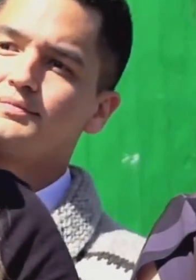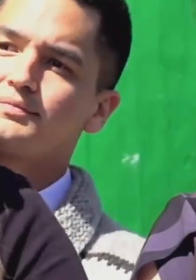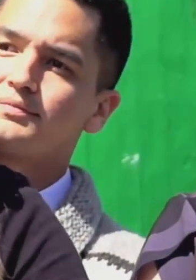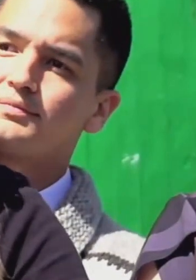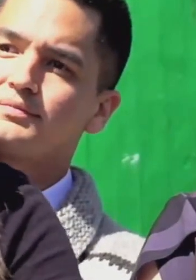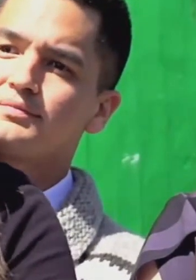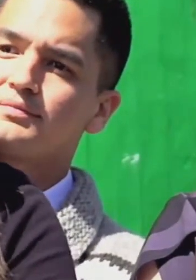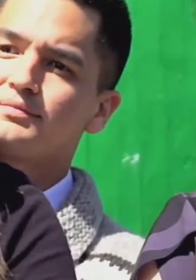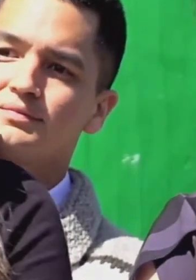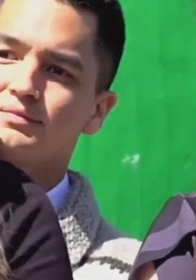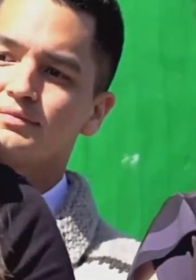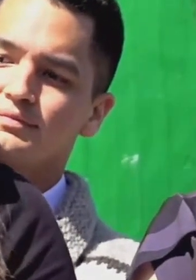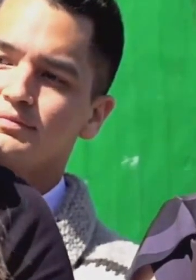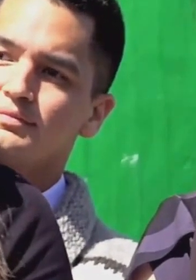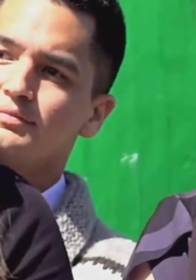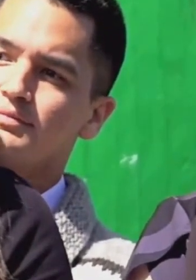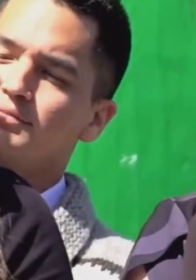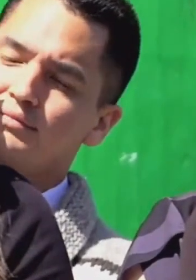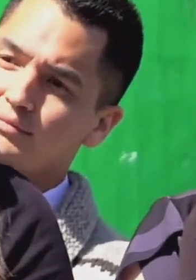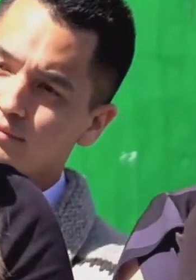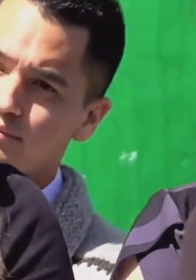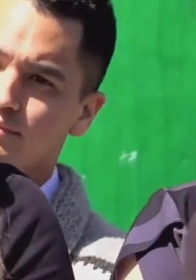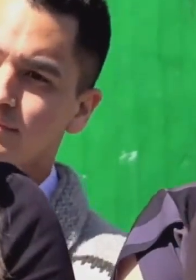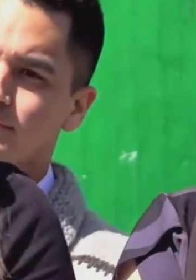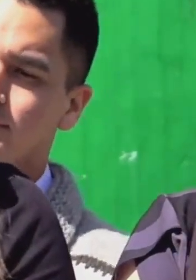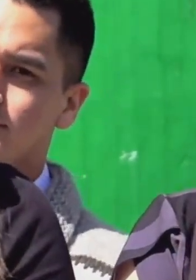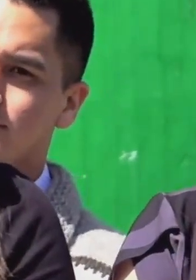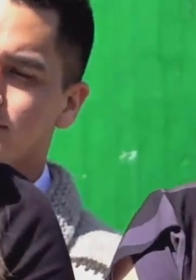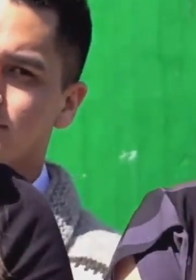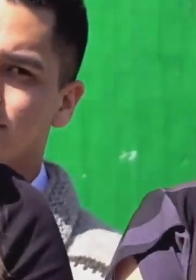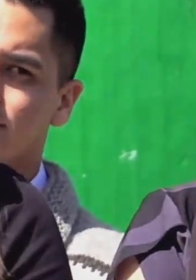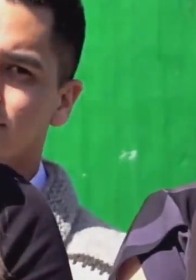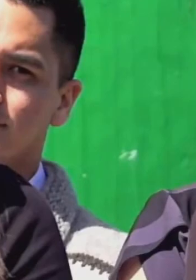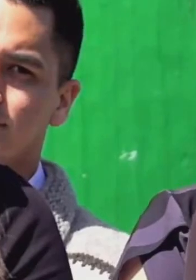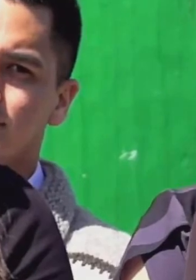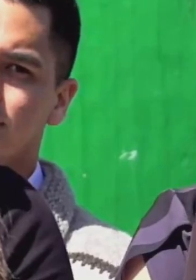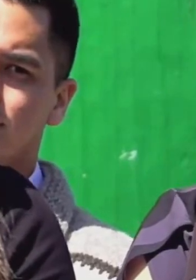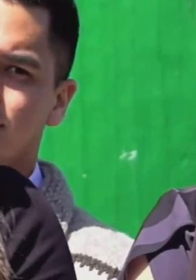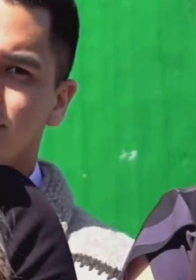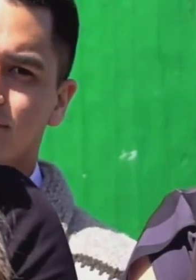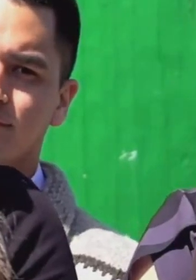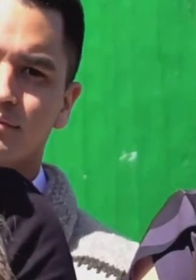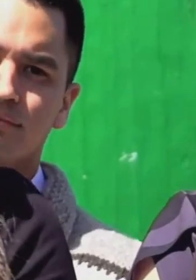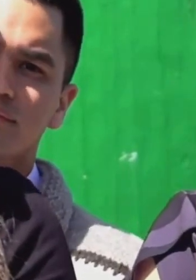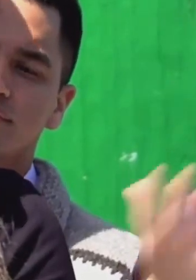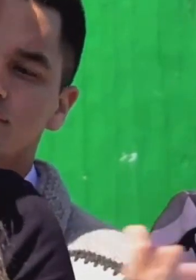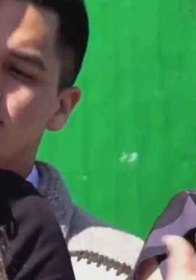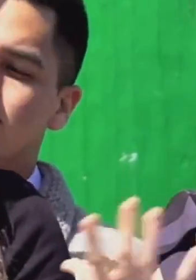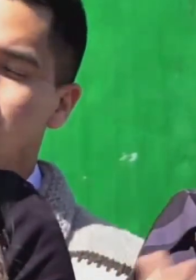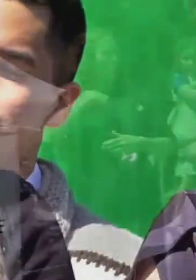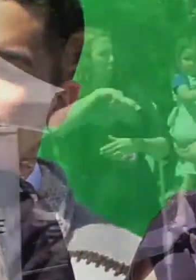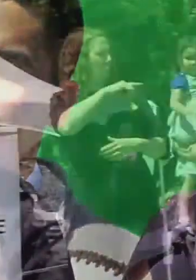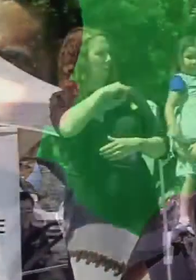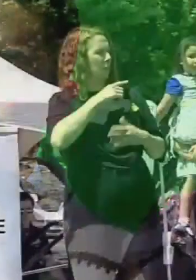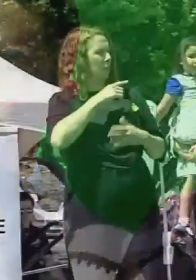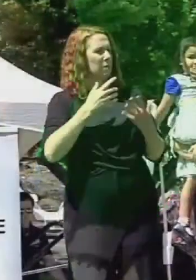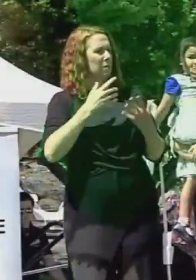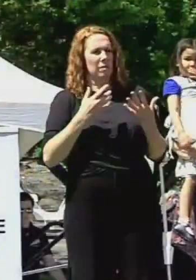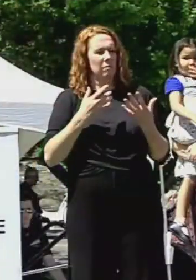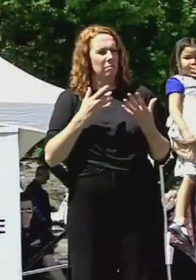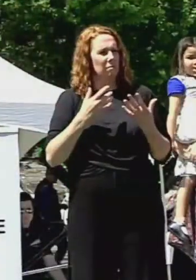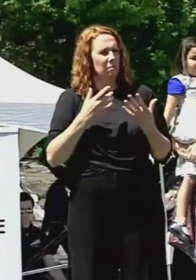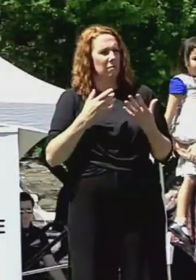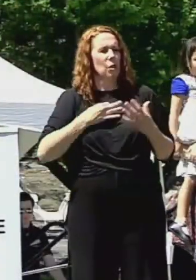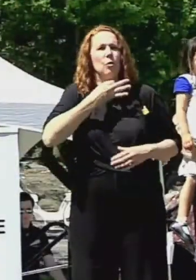campaign family. And I know that there are so many beautiful insights that I'm privy to that each of us are really just being able to satisfy